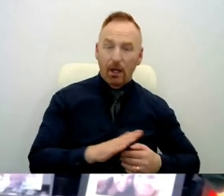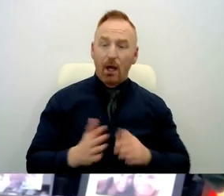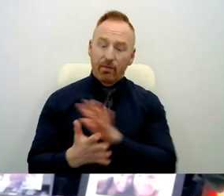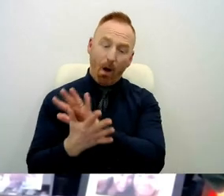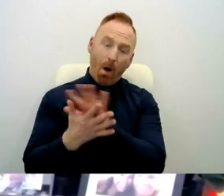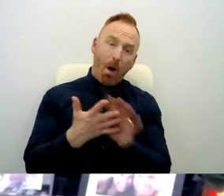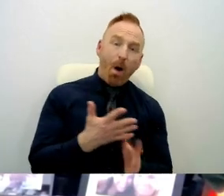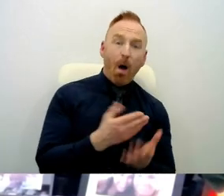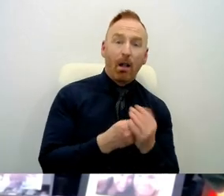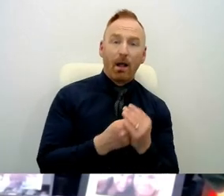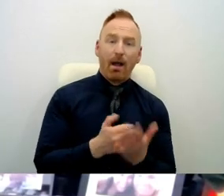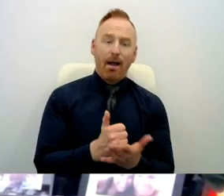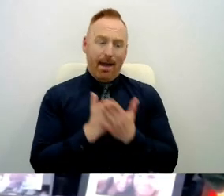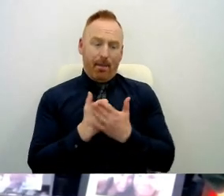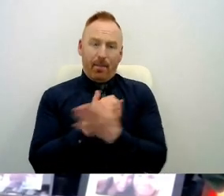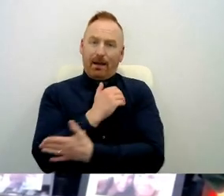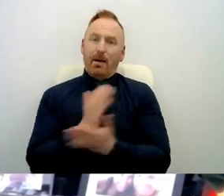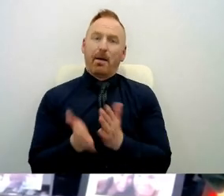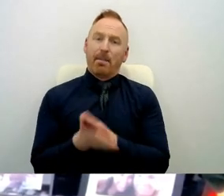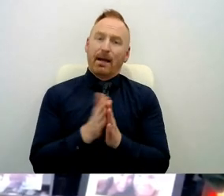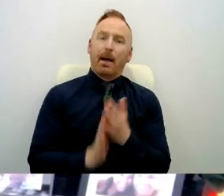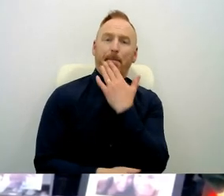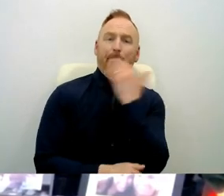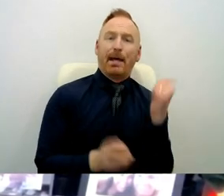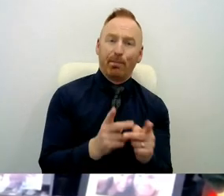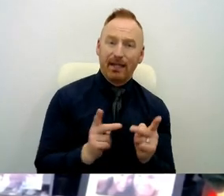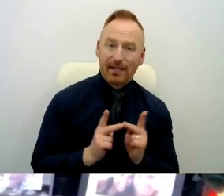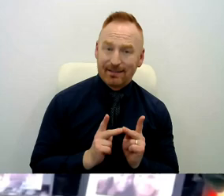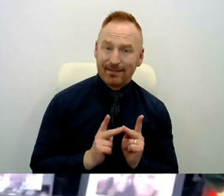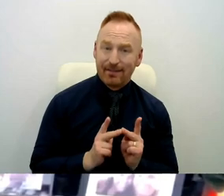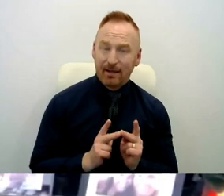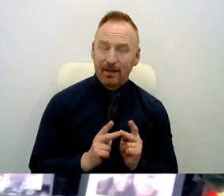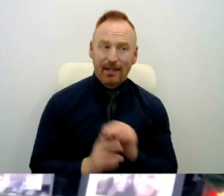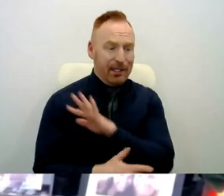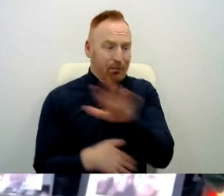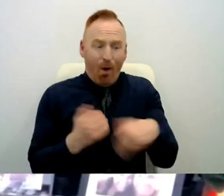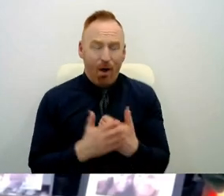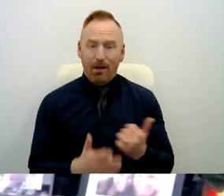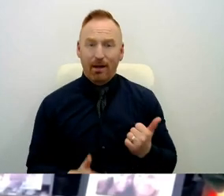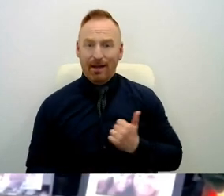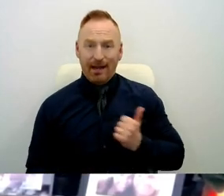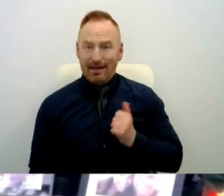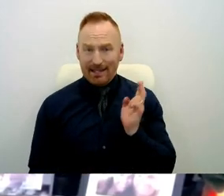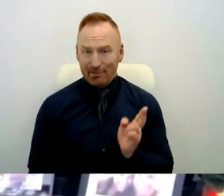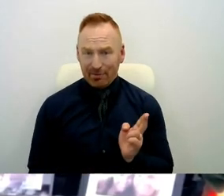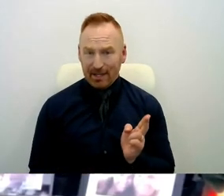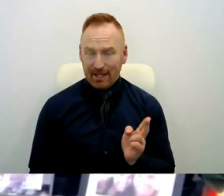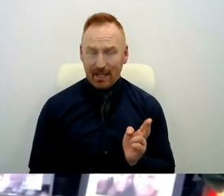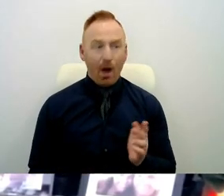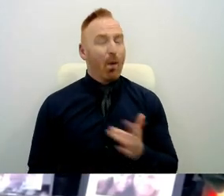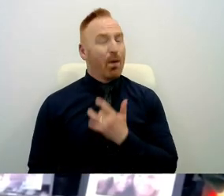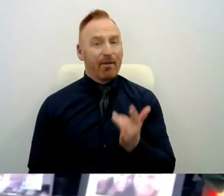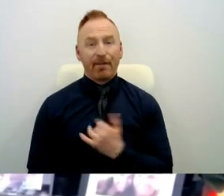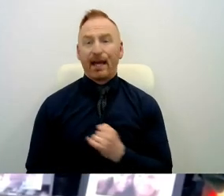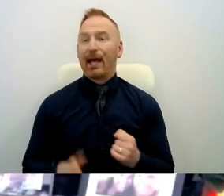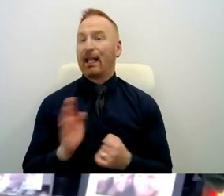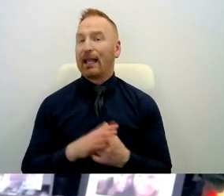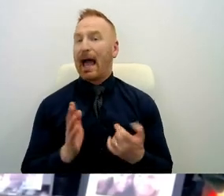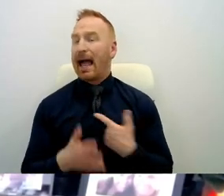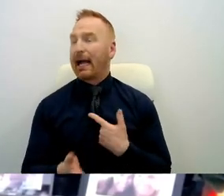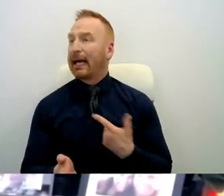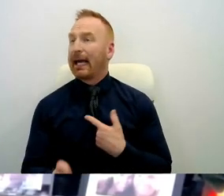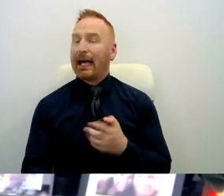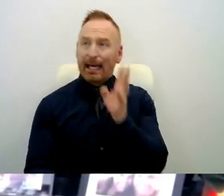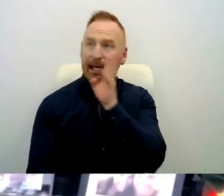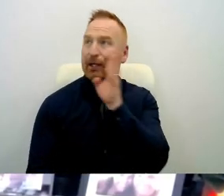make our country a better place. And this is all Canadian history, and it's our present as well. And we can't turn away from any of it. We can't turn away from the